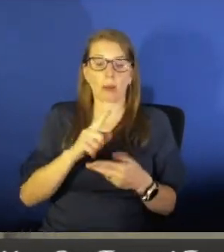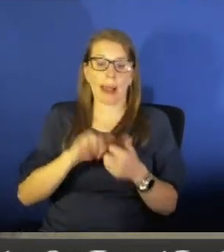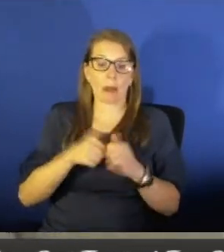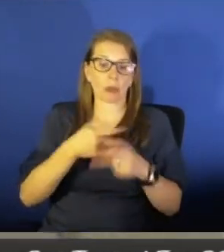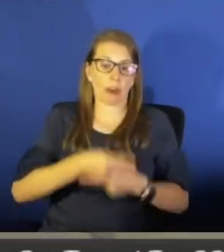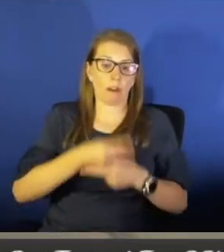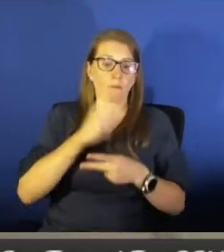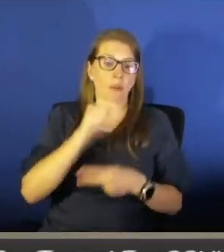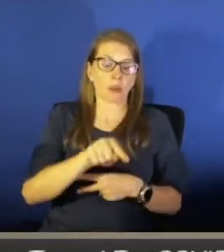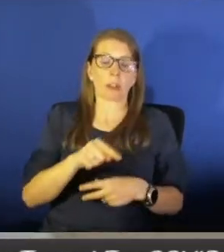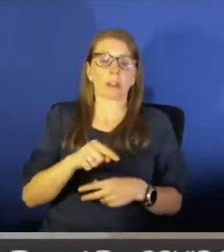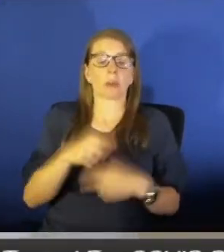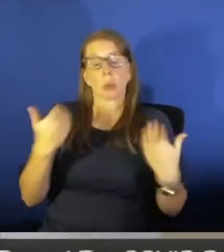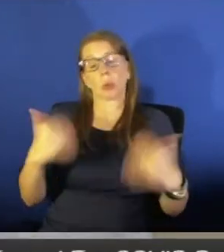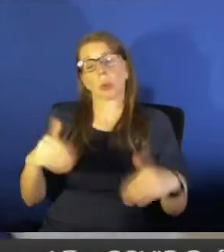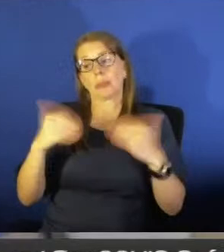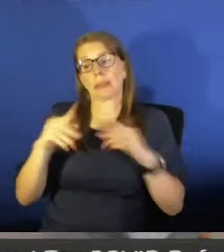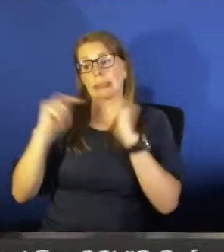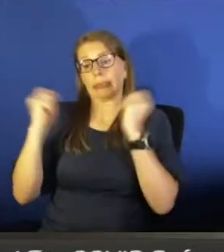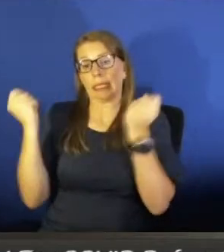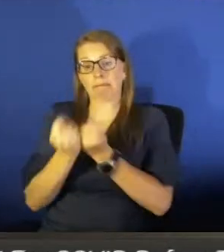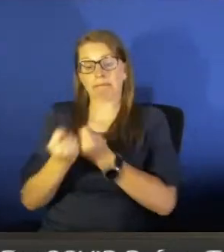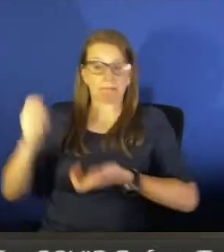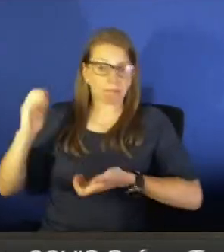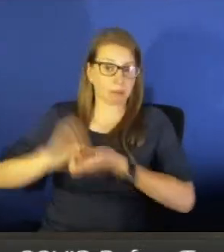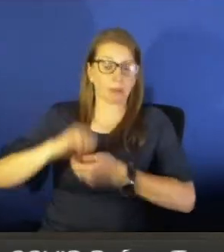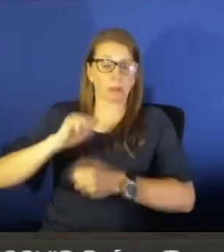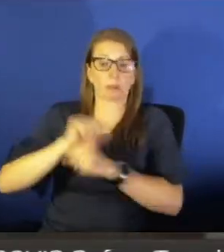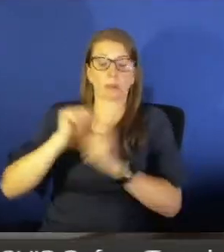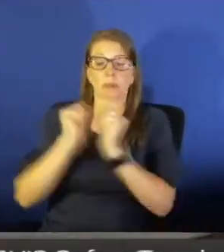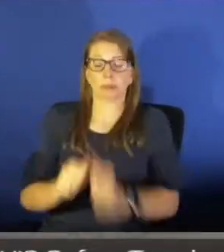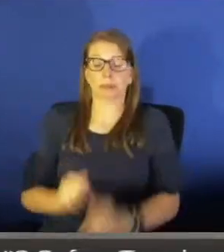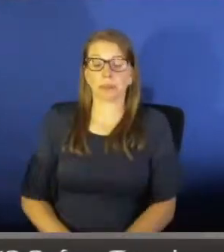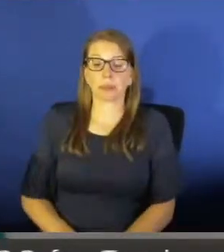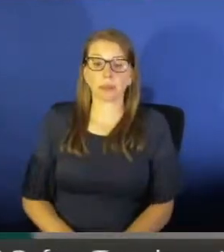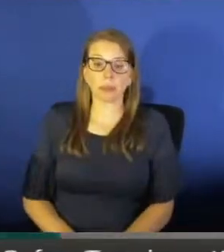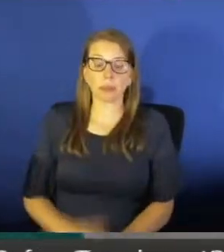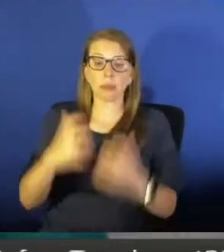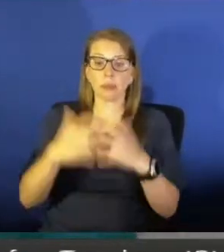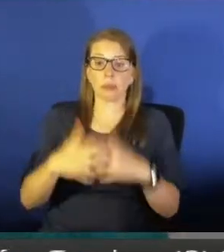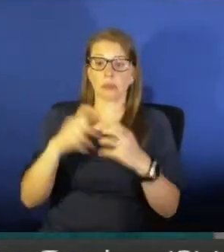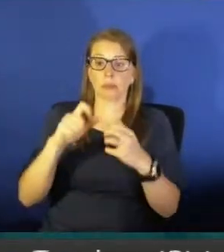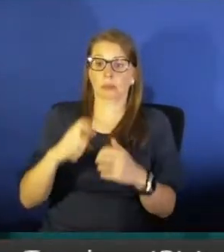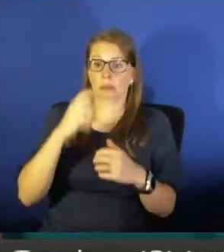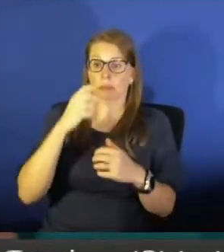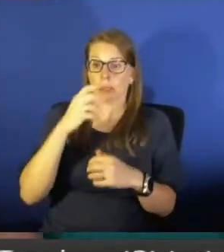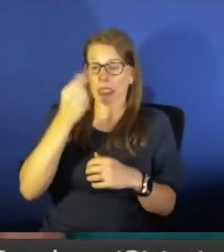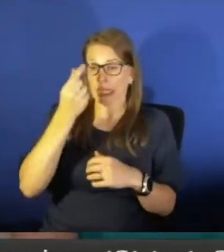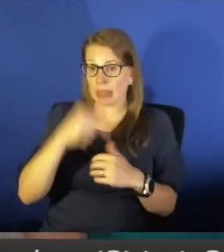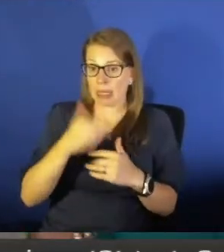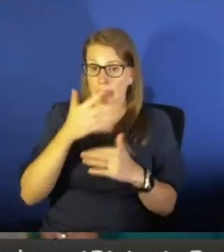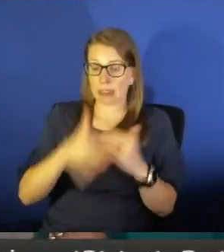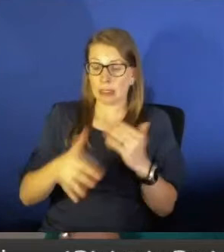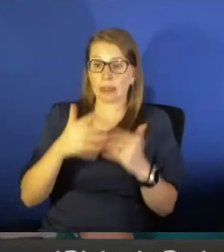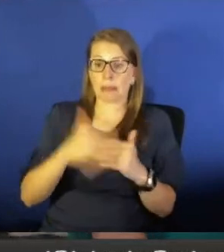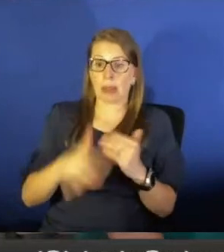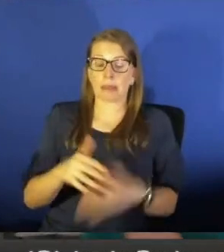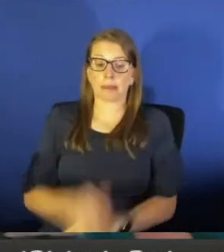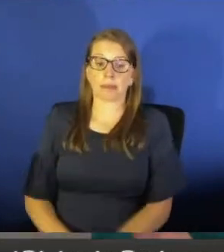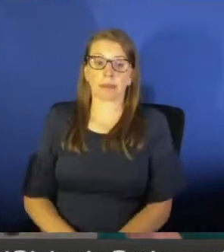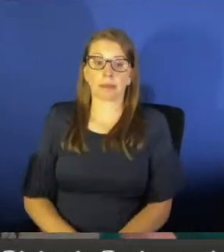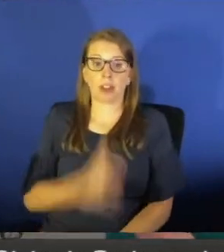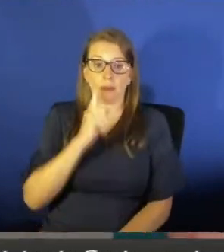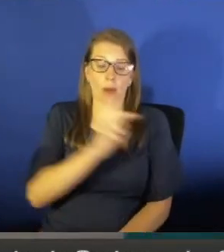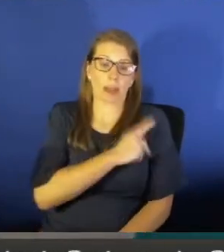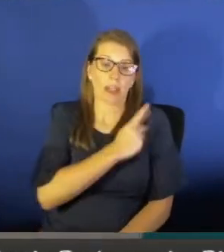it was a village approach. Wow. So you have a machine that's supposed to thin the blood on a patient that won't stop bleeding. Yeah. And somehow